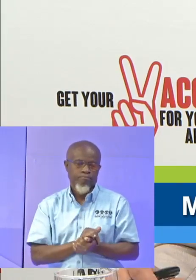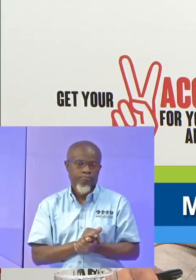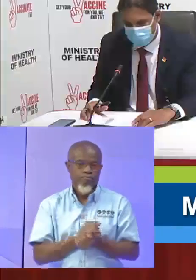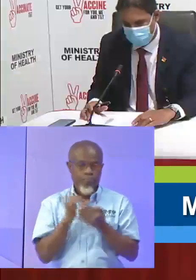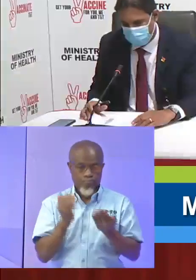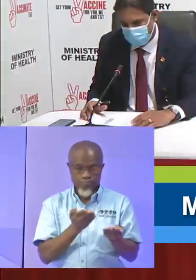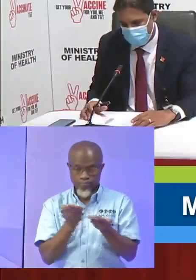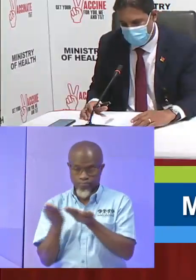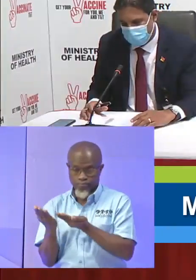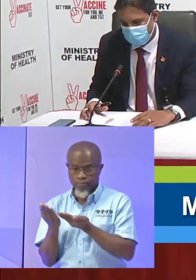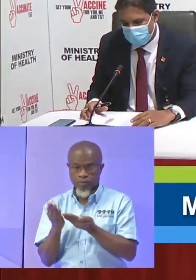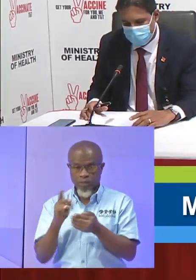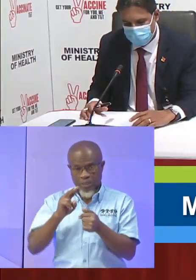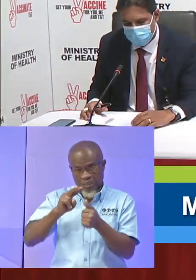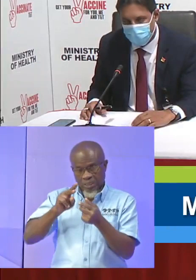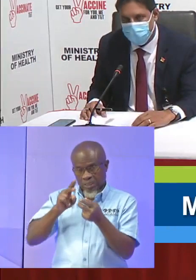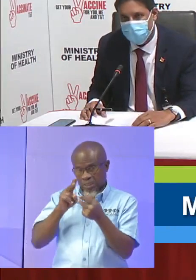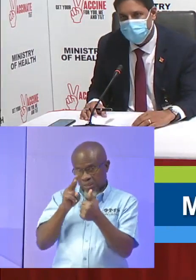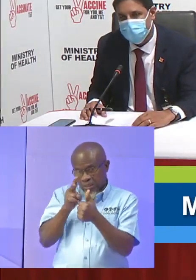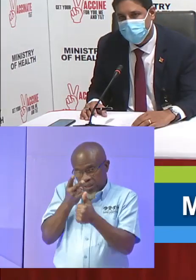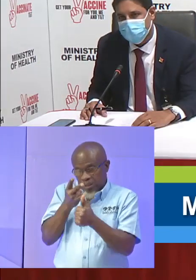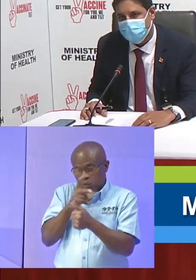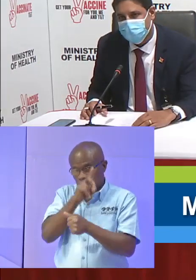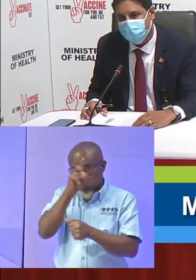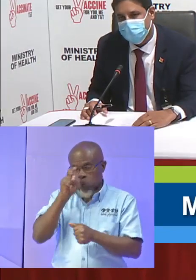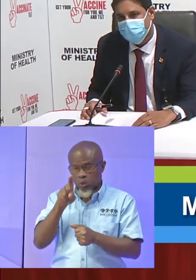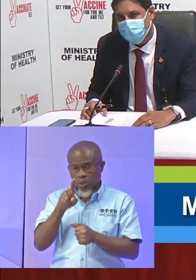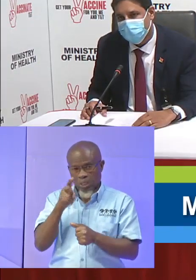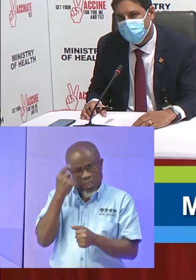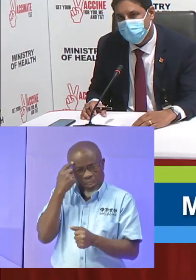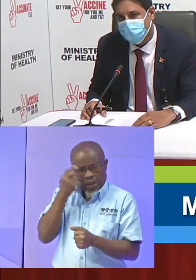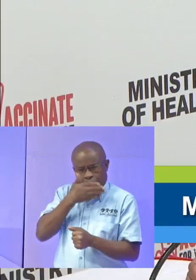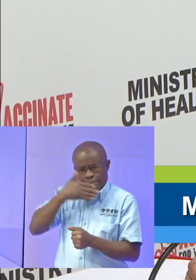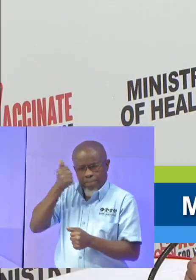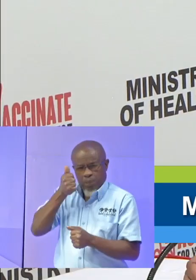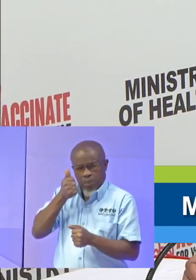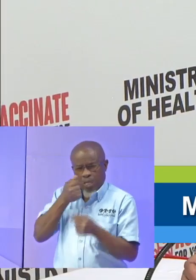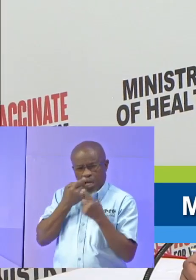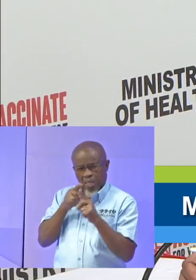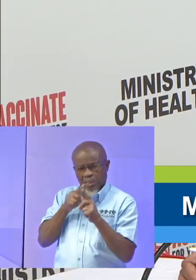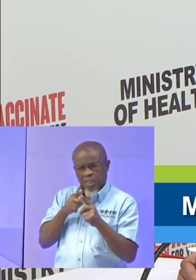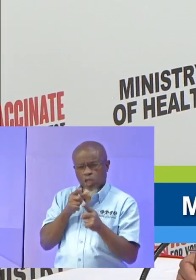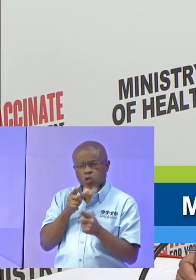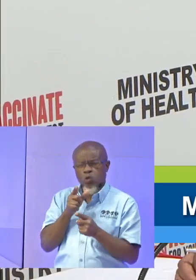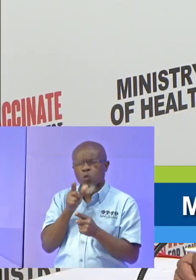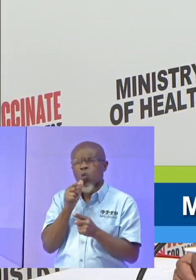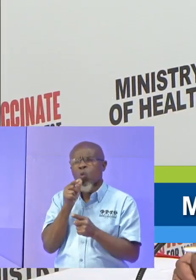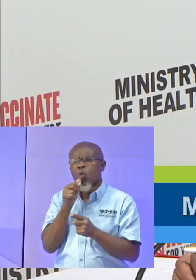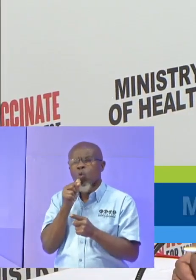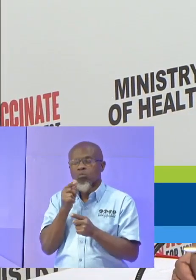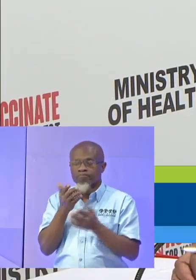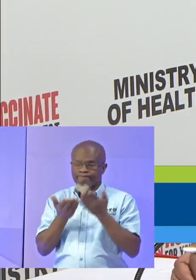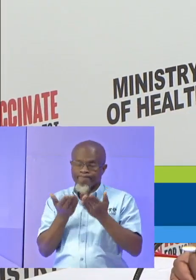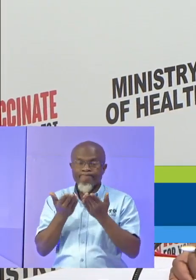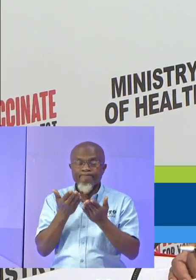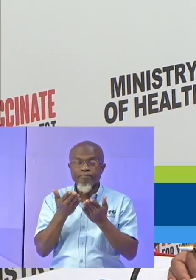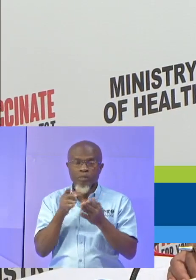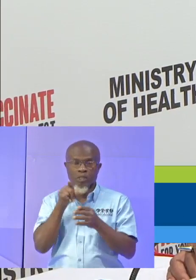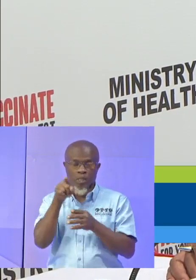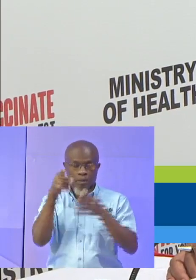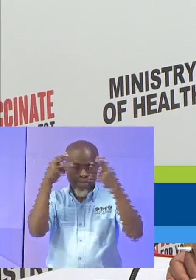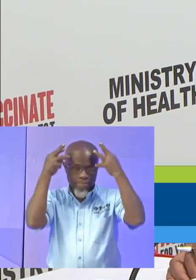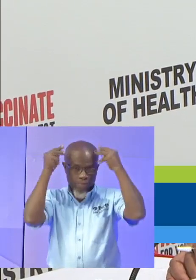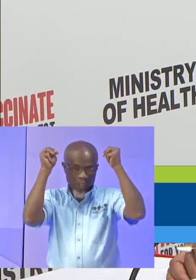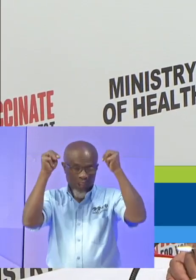second question, I think that question will be better answered in the sense of the Ministry of Education. So they would have put out